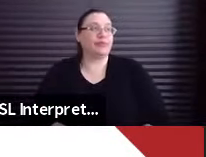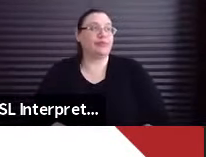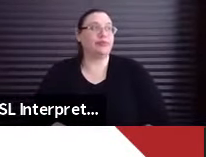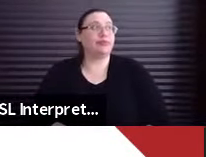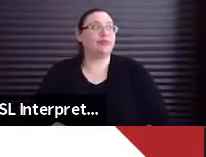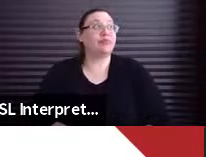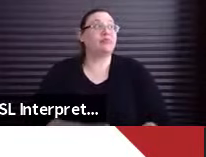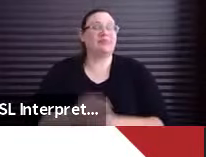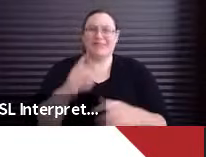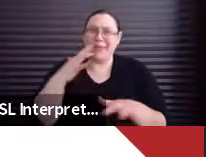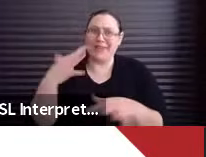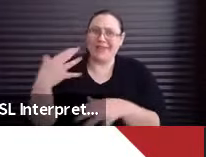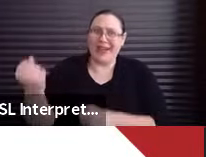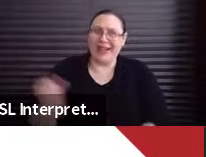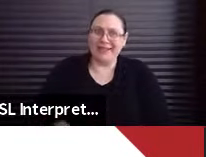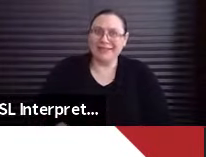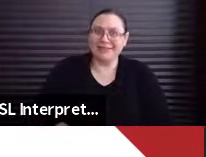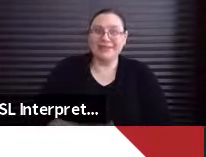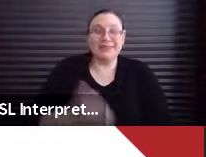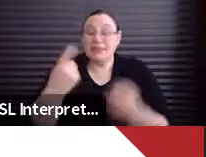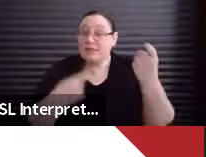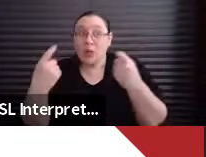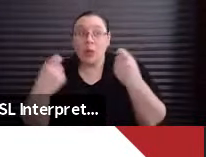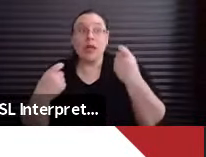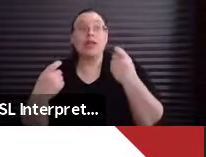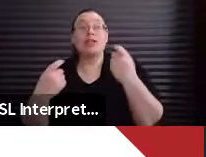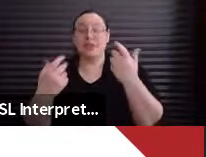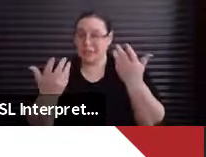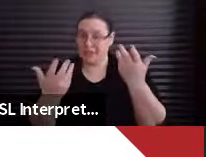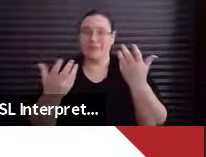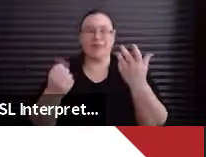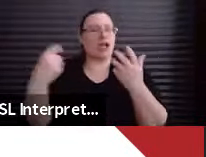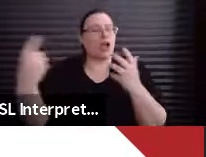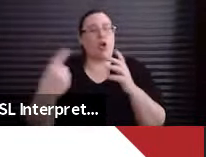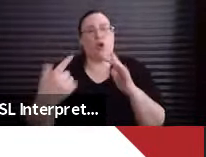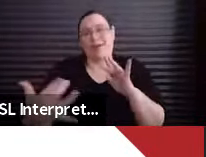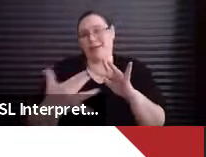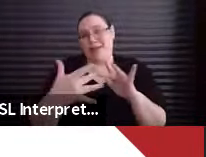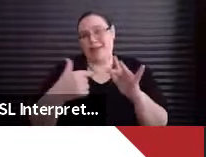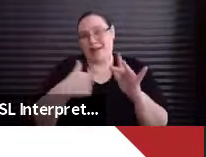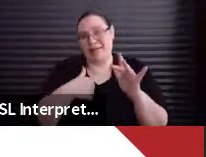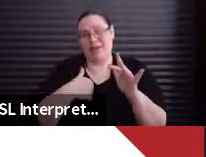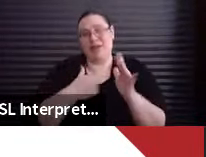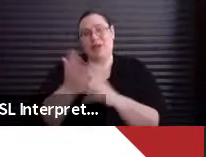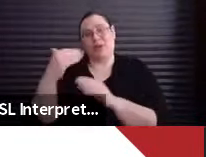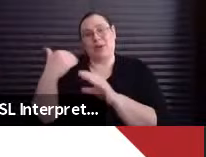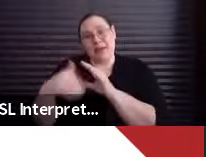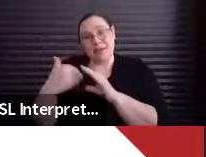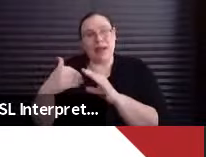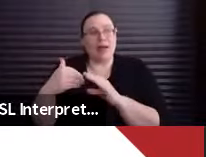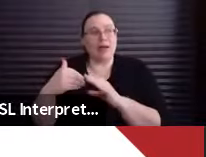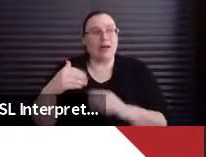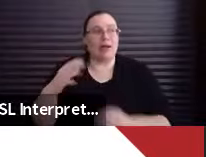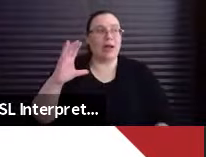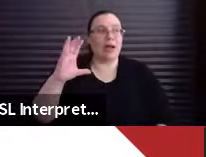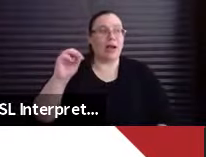And that was fast. So if you have any questions, you can always reach me via email at